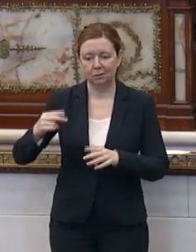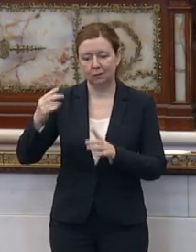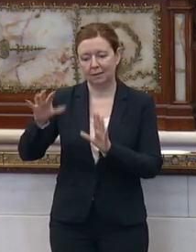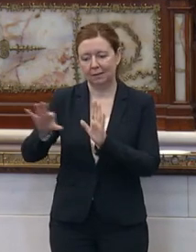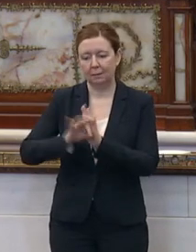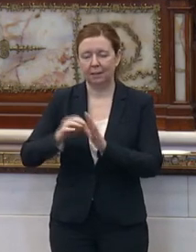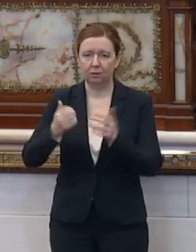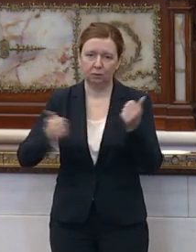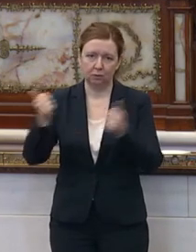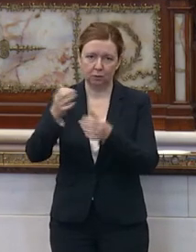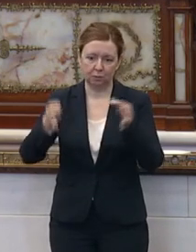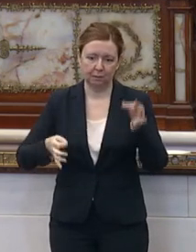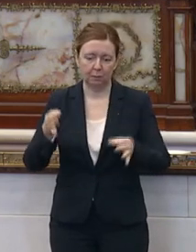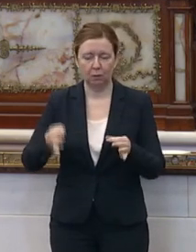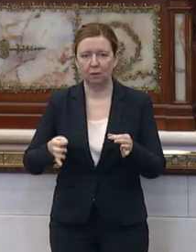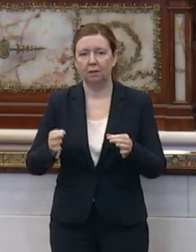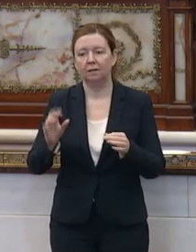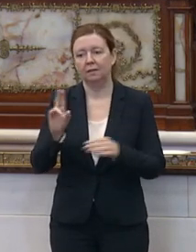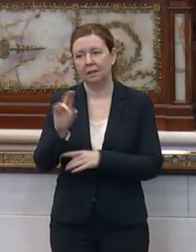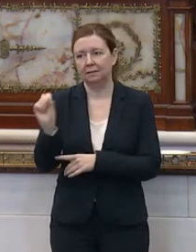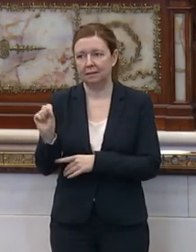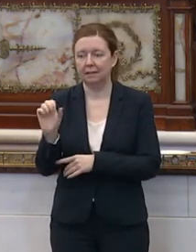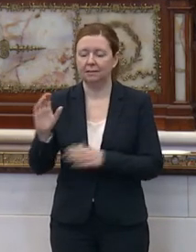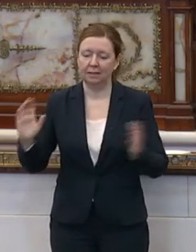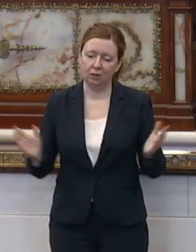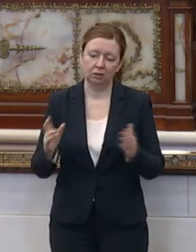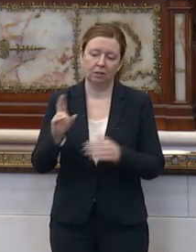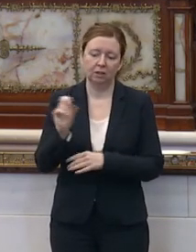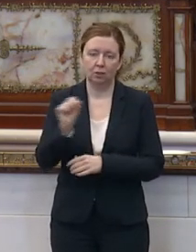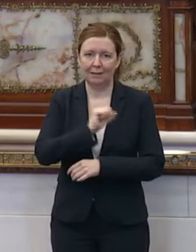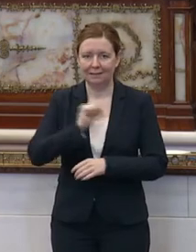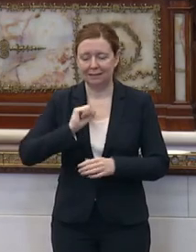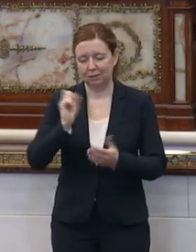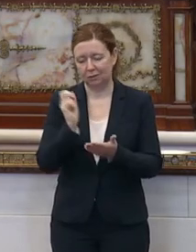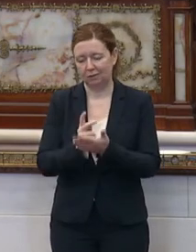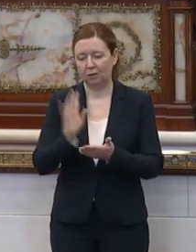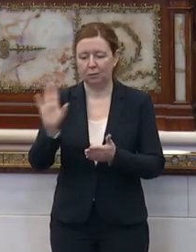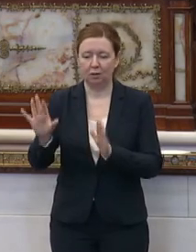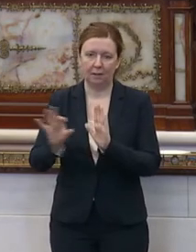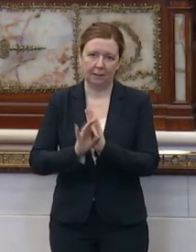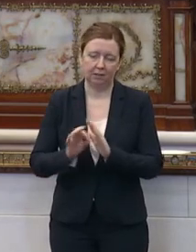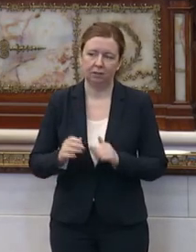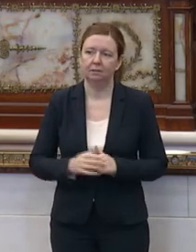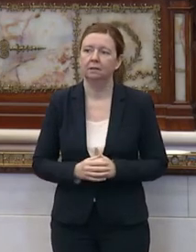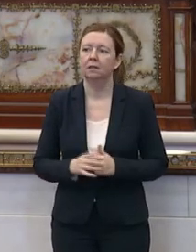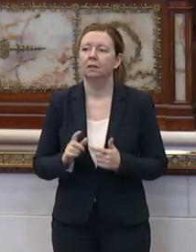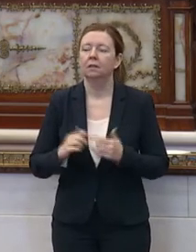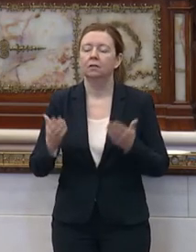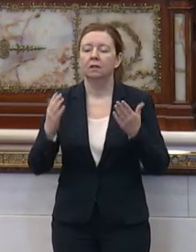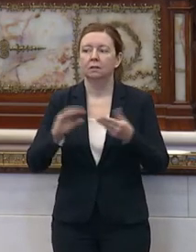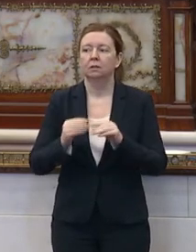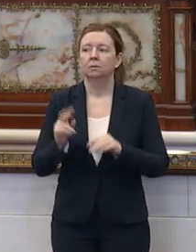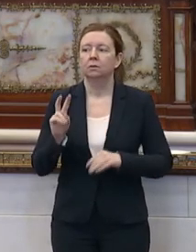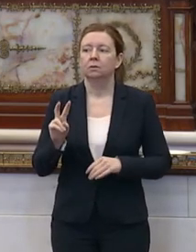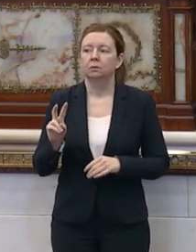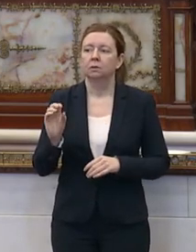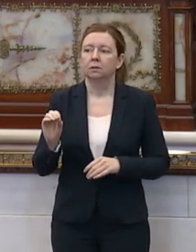nomination to the Supreme Court of the United States and urging the U.S. Senate to confirm her nomination. And resolution